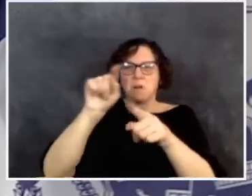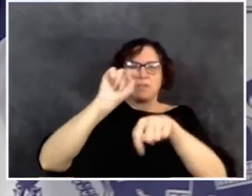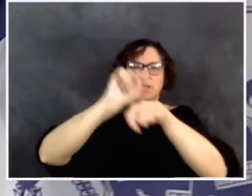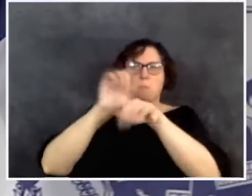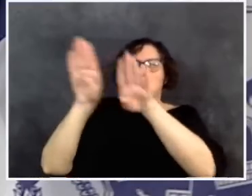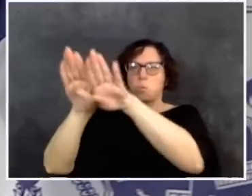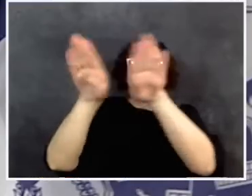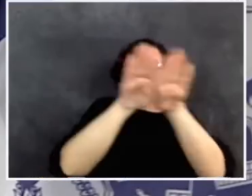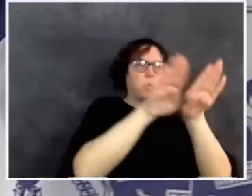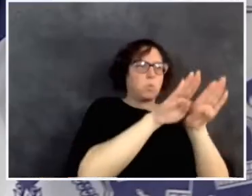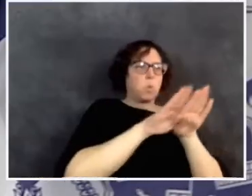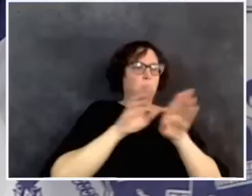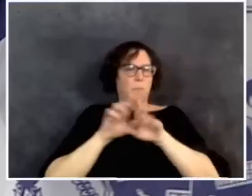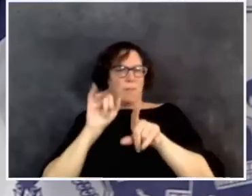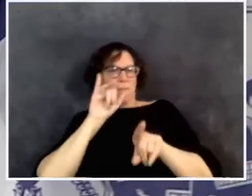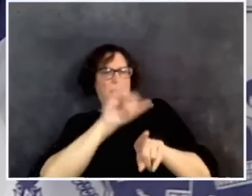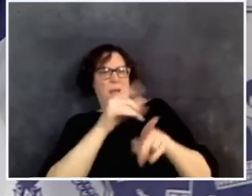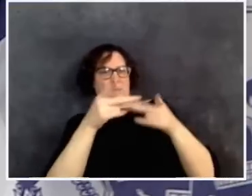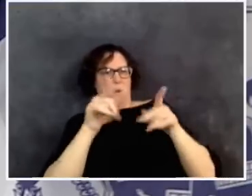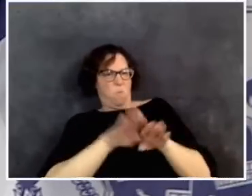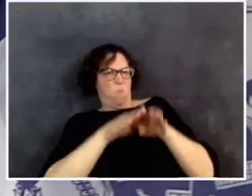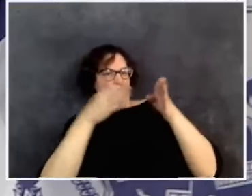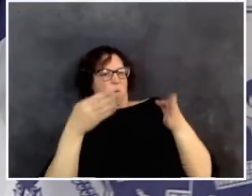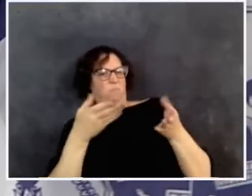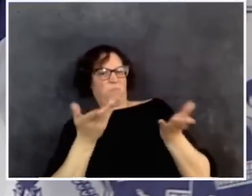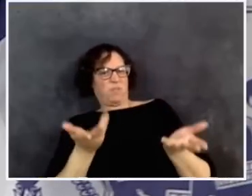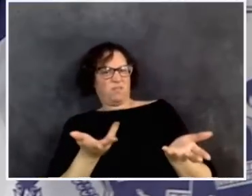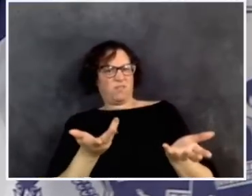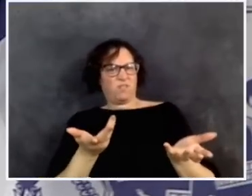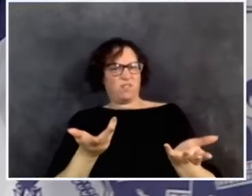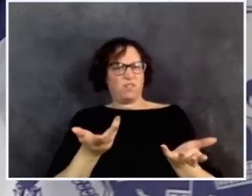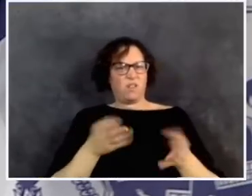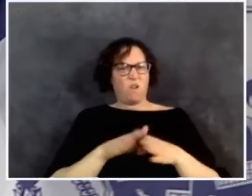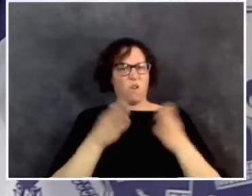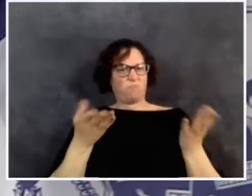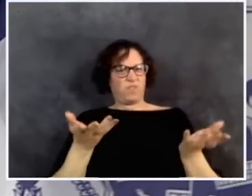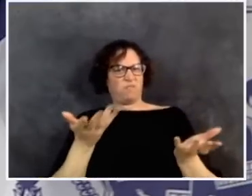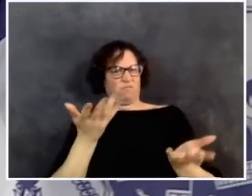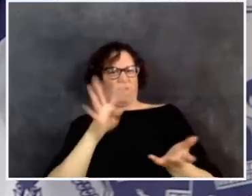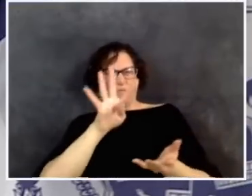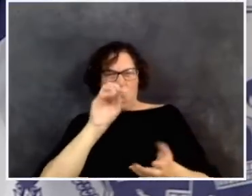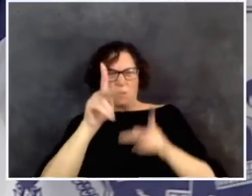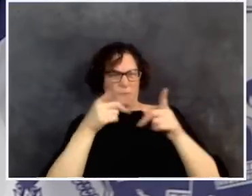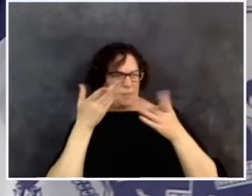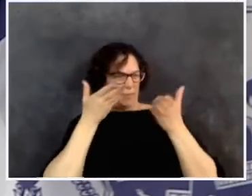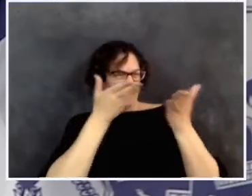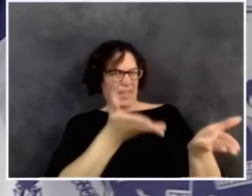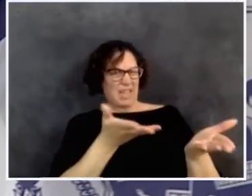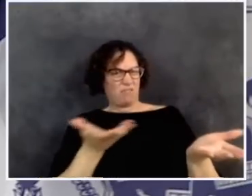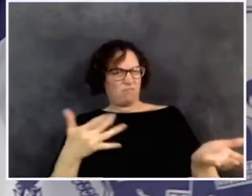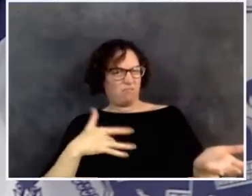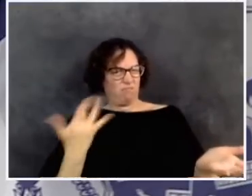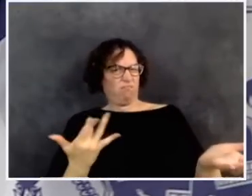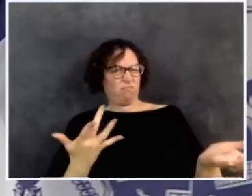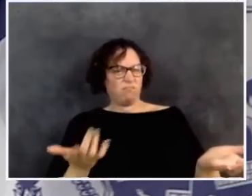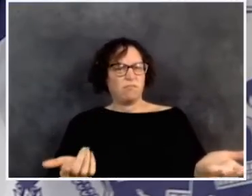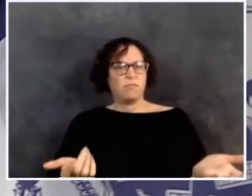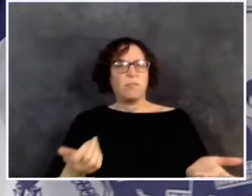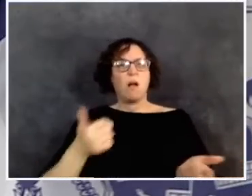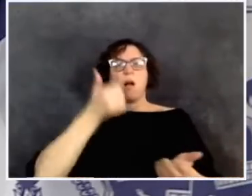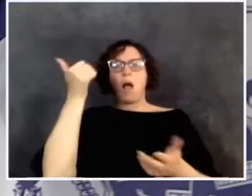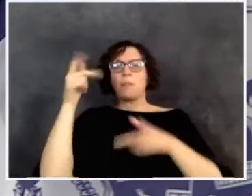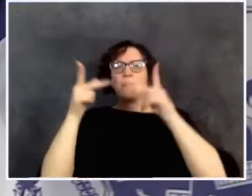have confirmed to me that some shuls were open and have been open over the past few weeks. So when you talk